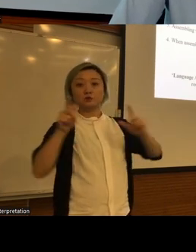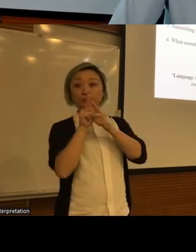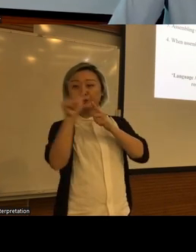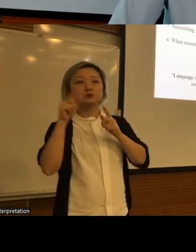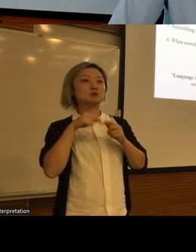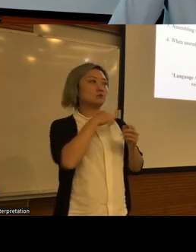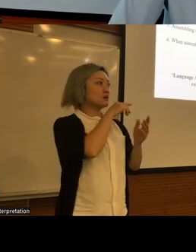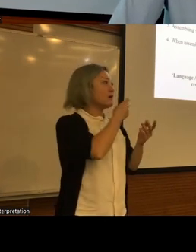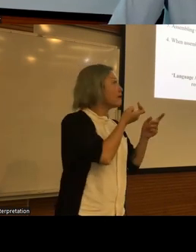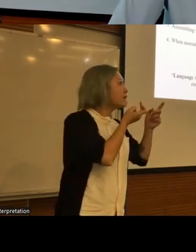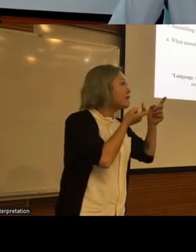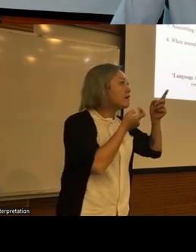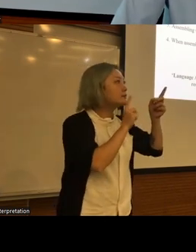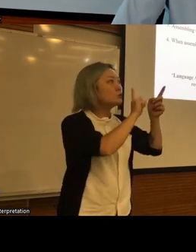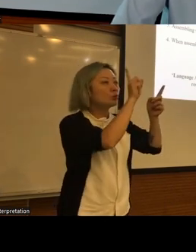transfers.